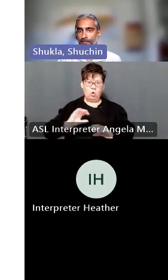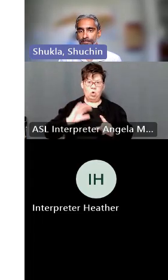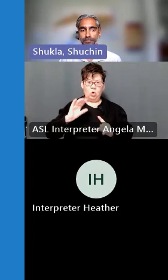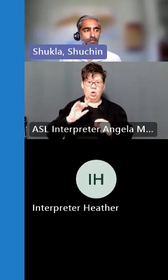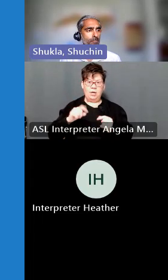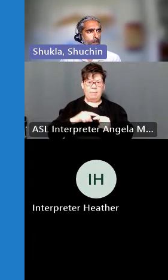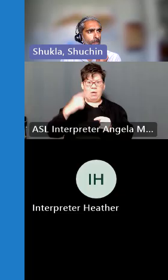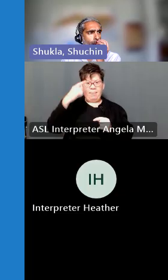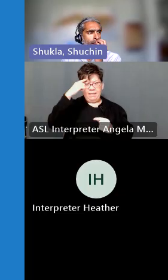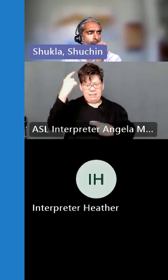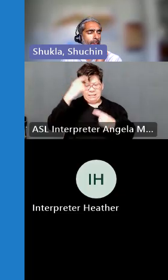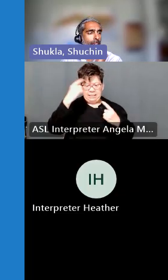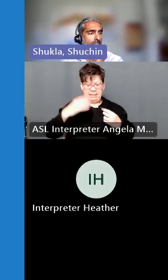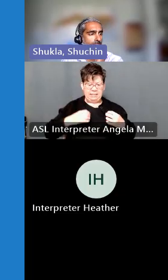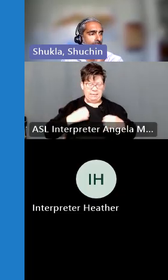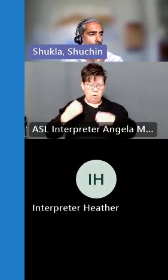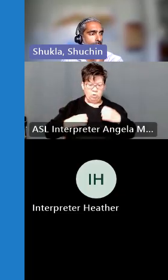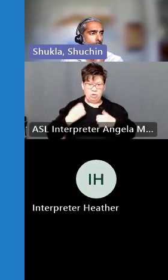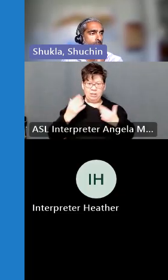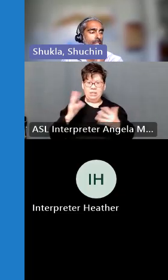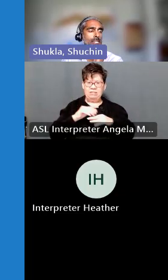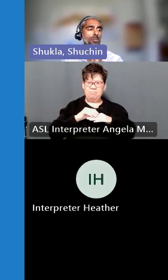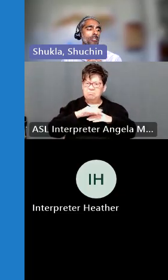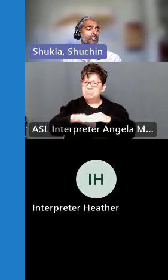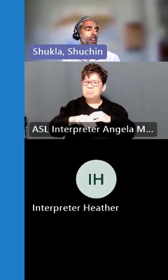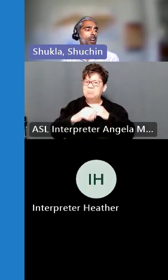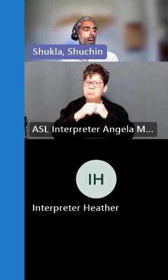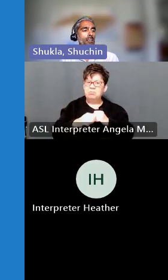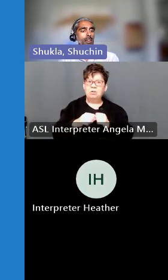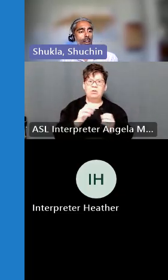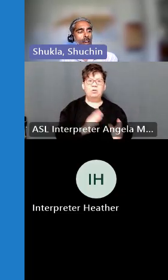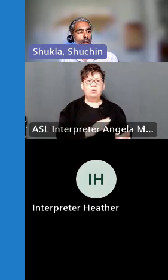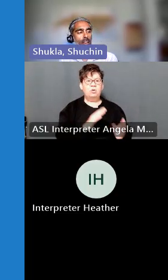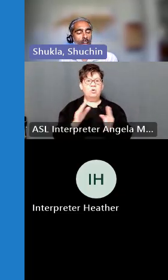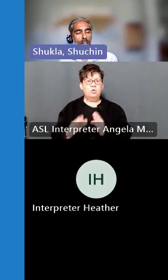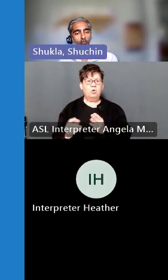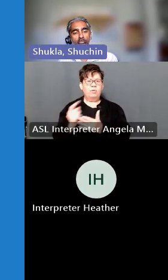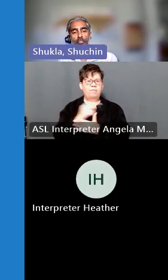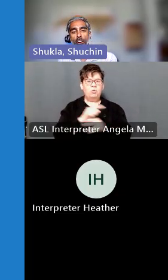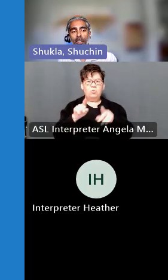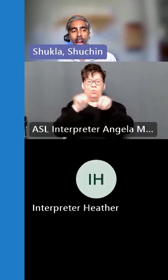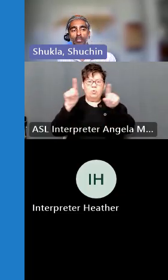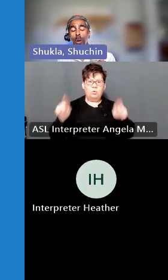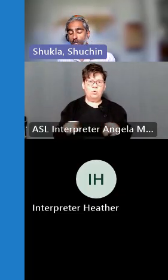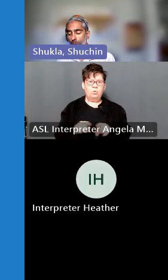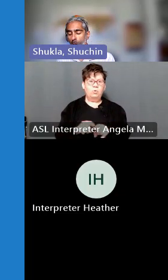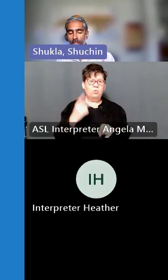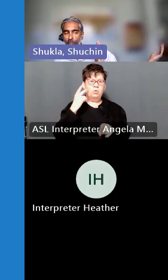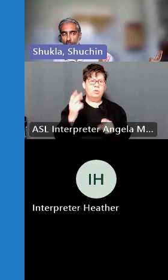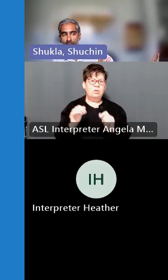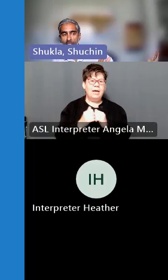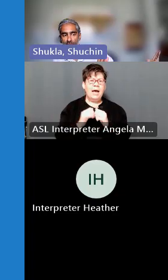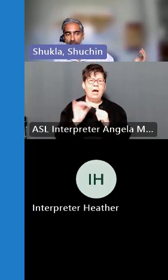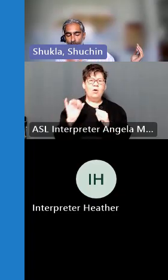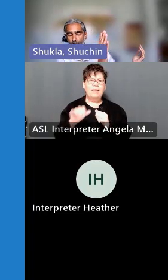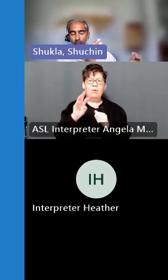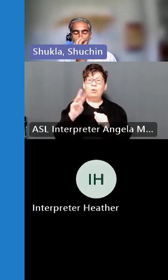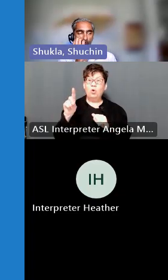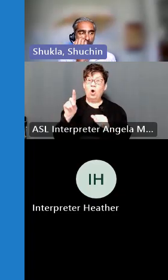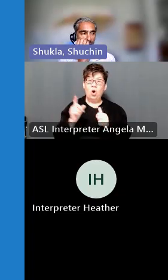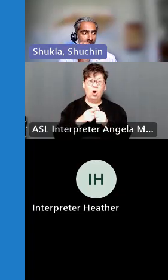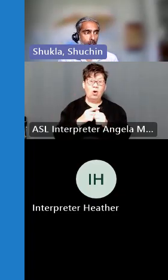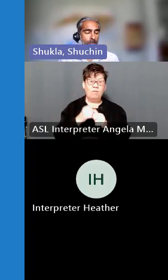and feelings. And just to kind of review, this is sort of a graph of how that withdrawal, that first half